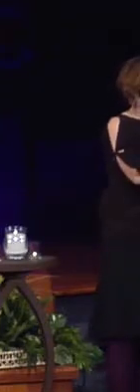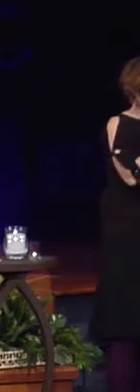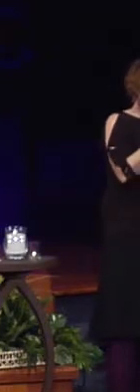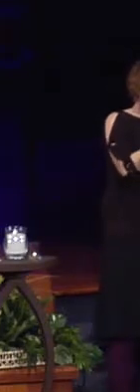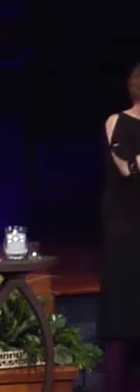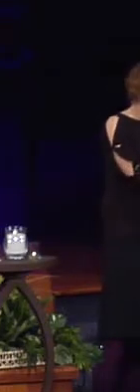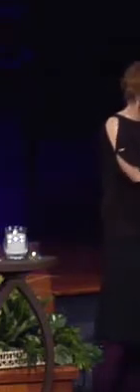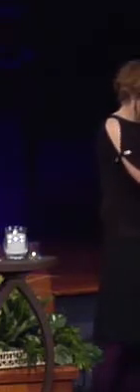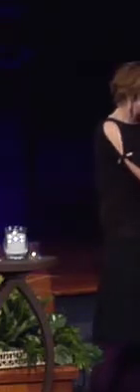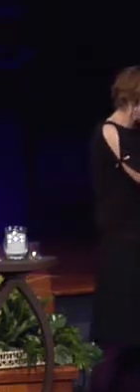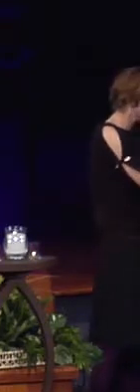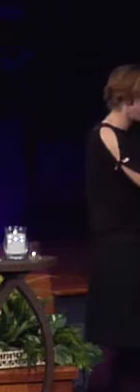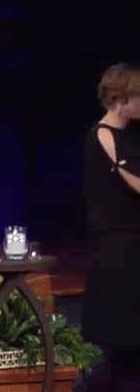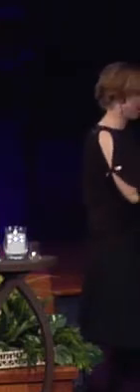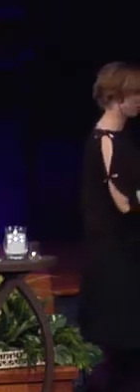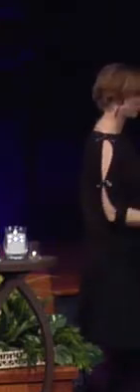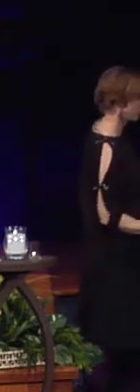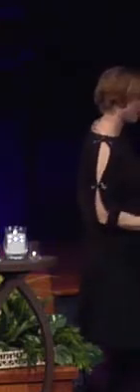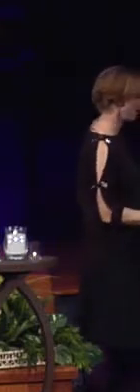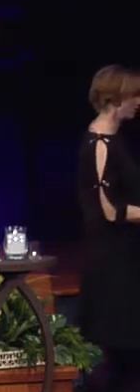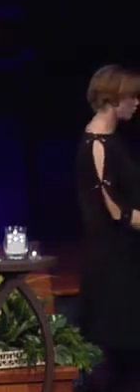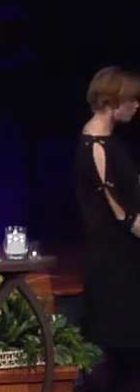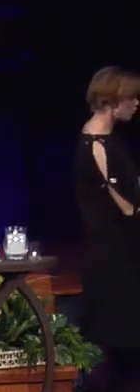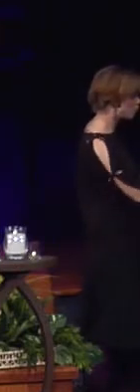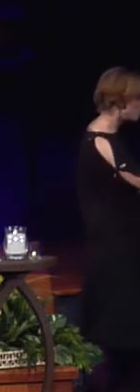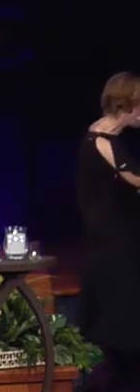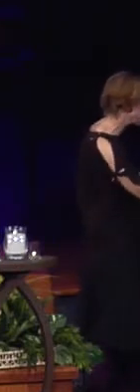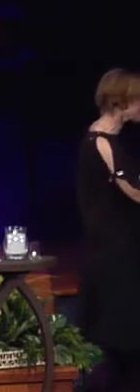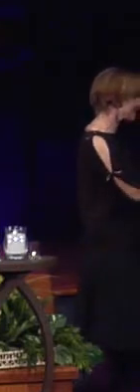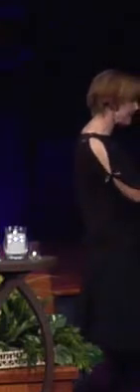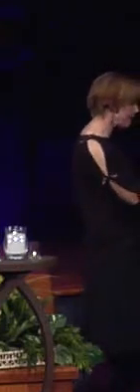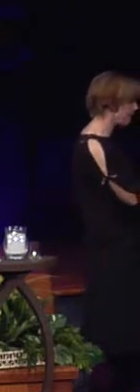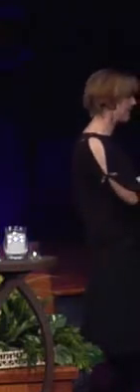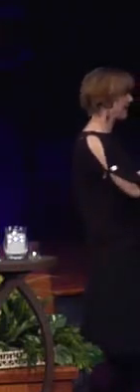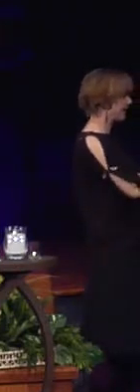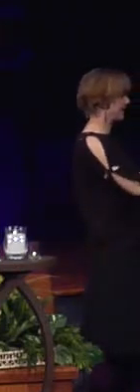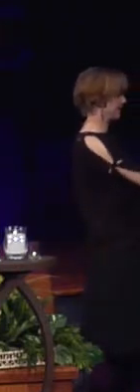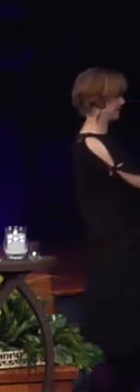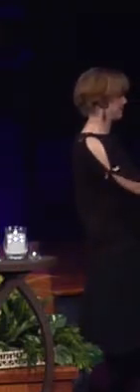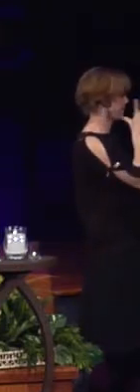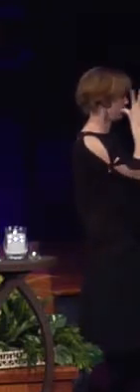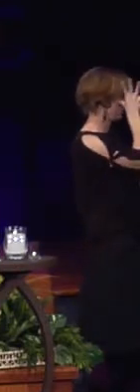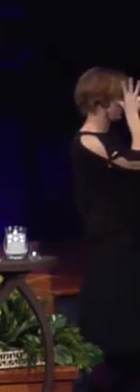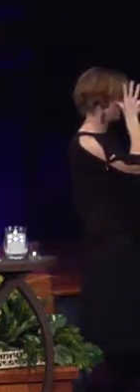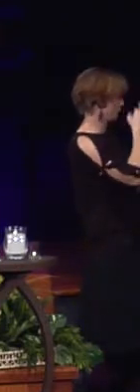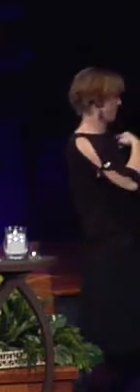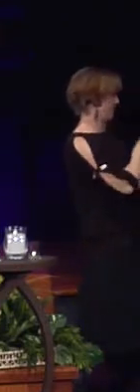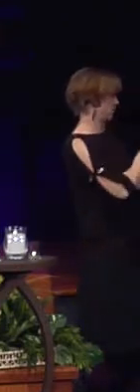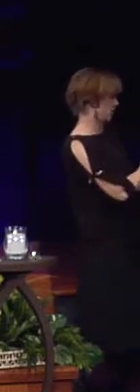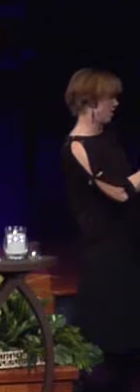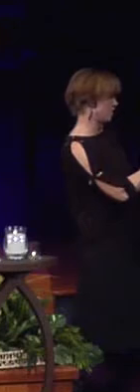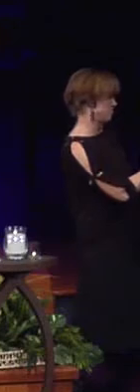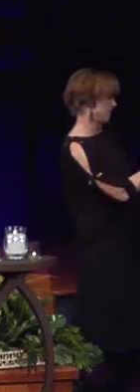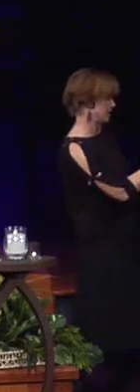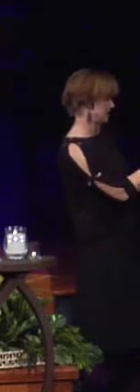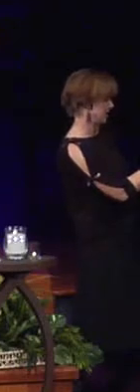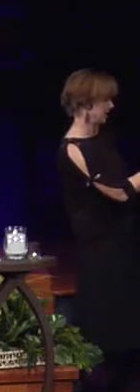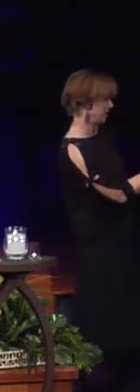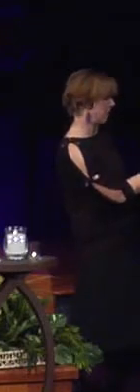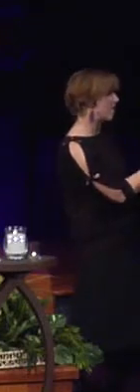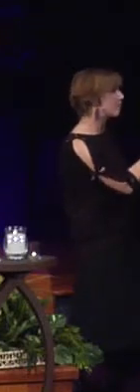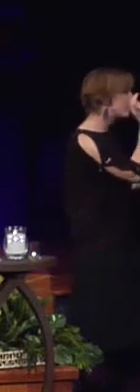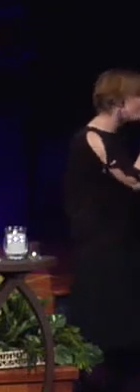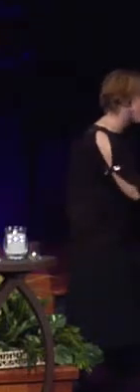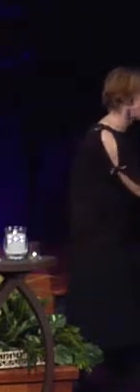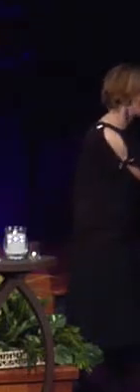own and raise him in the religion of his parents. That's some radical inclusion